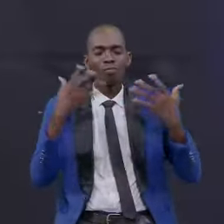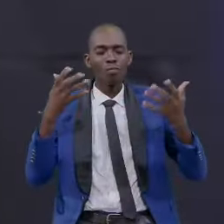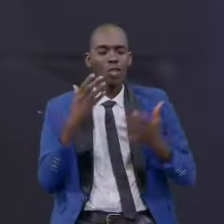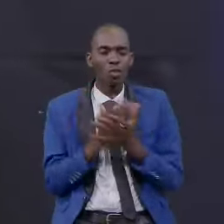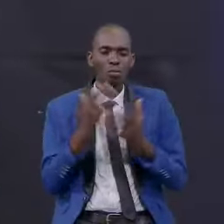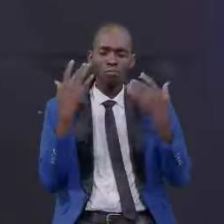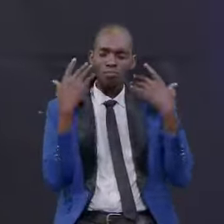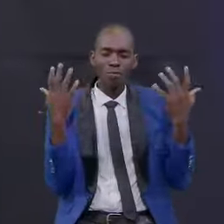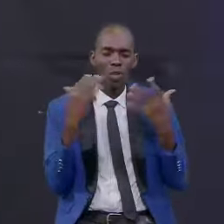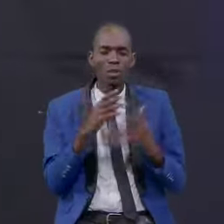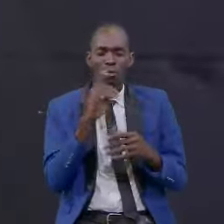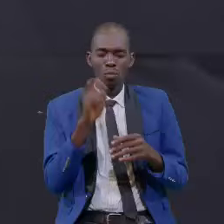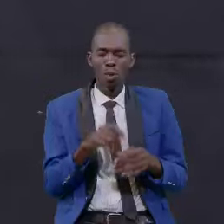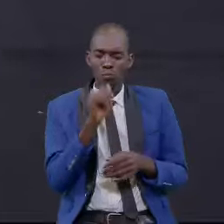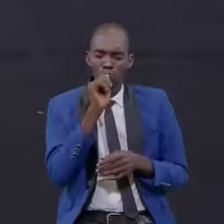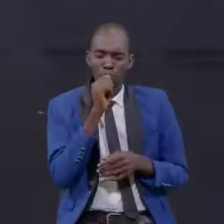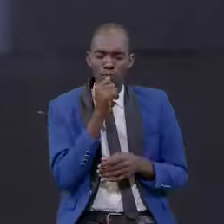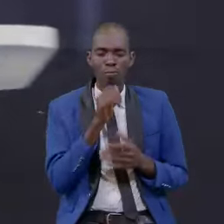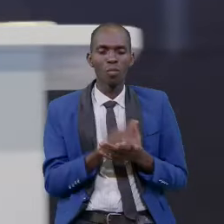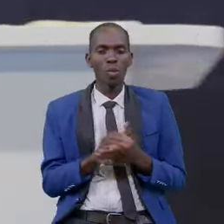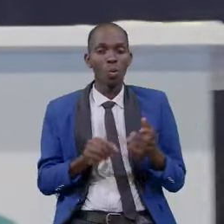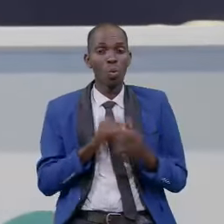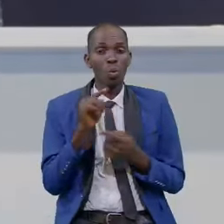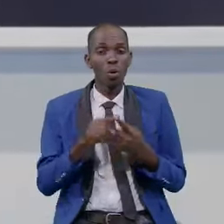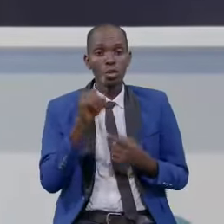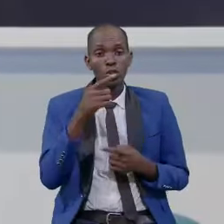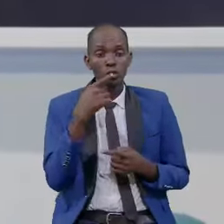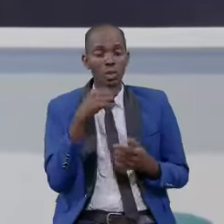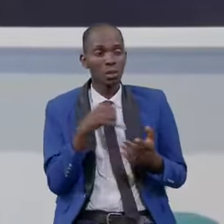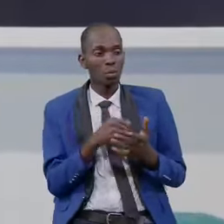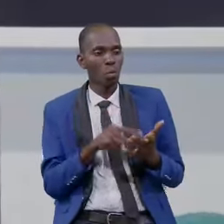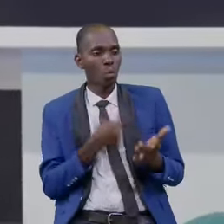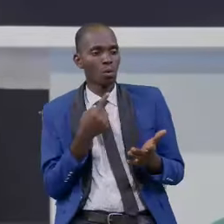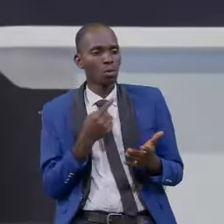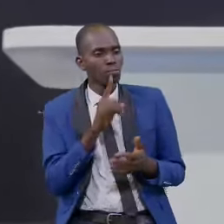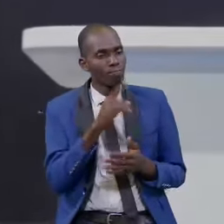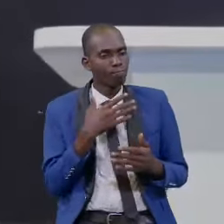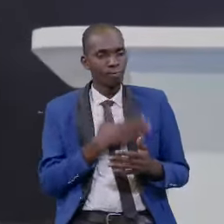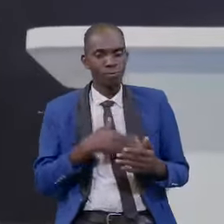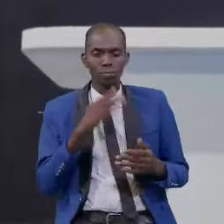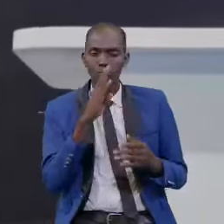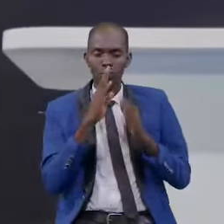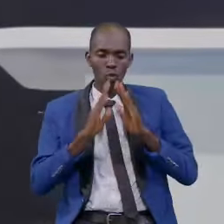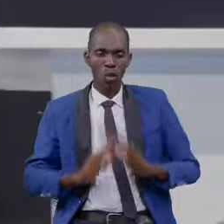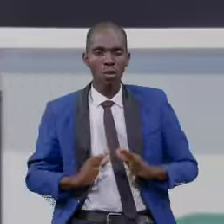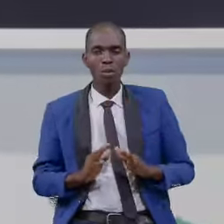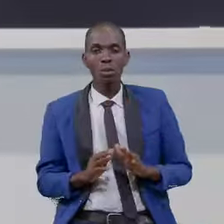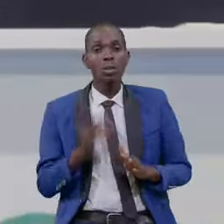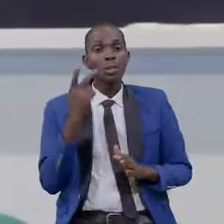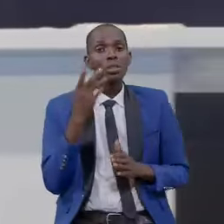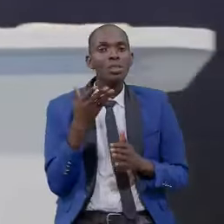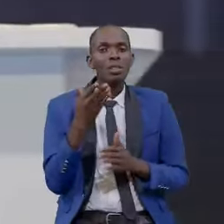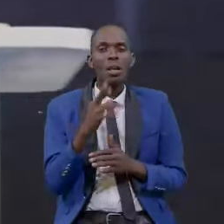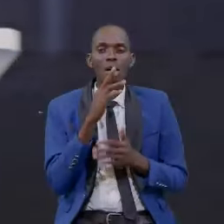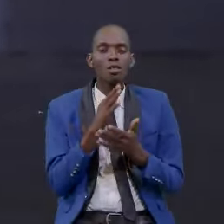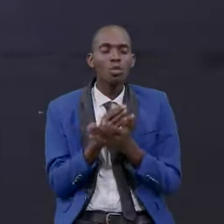quiet. When you said it once, that's enough. Keep quiet. You see, there are people